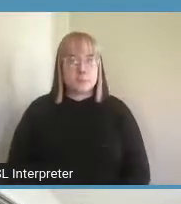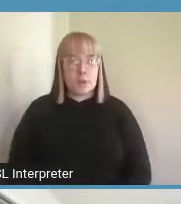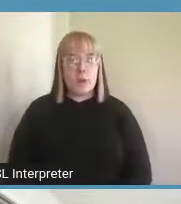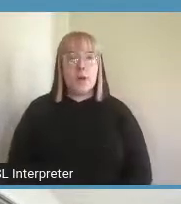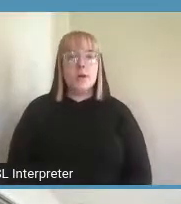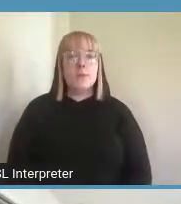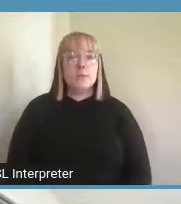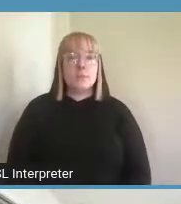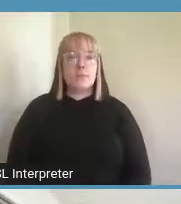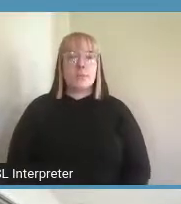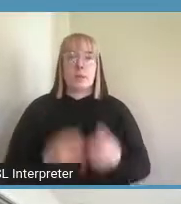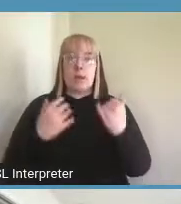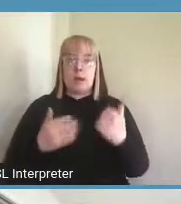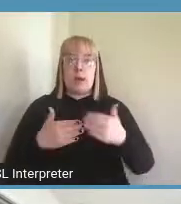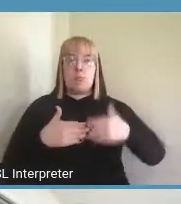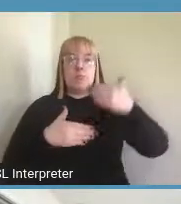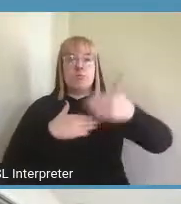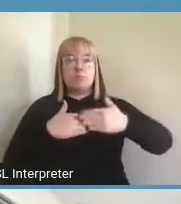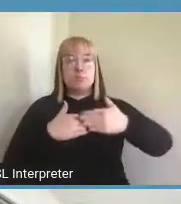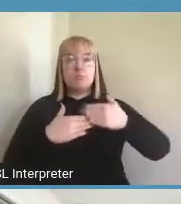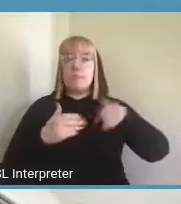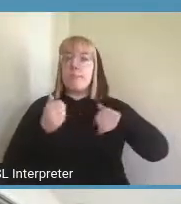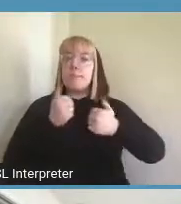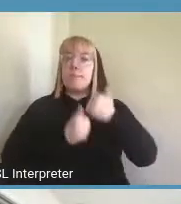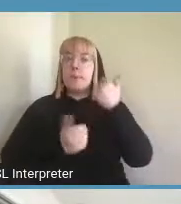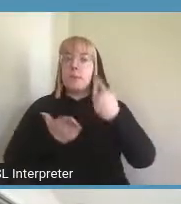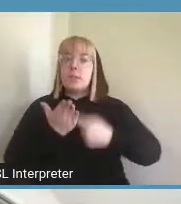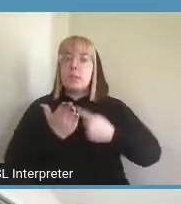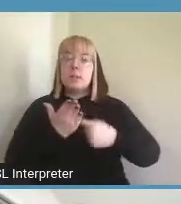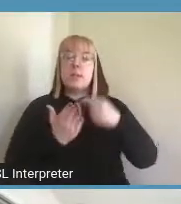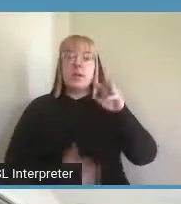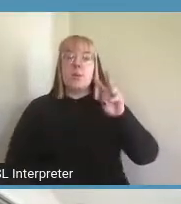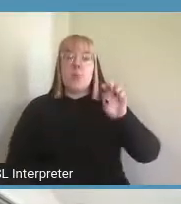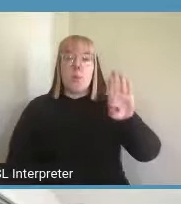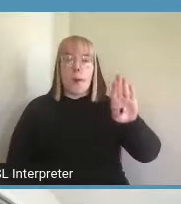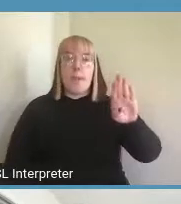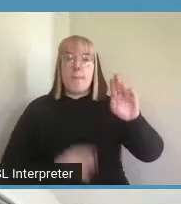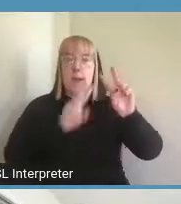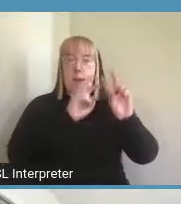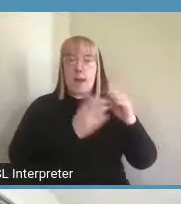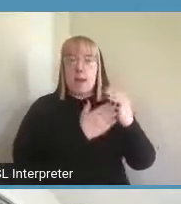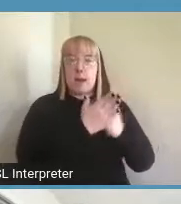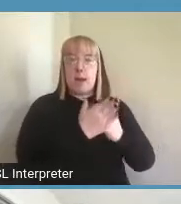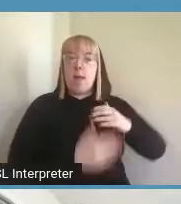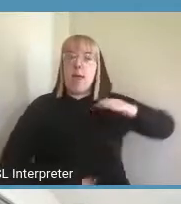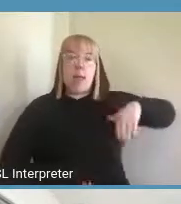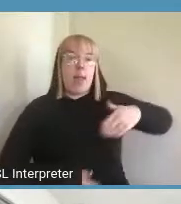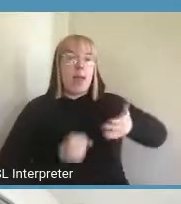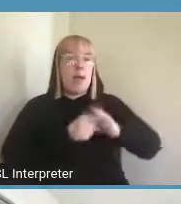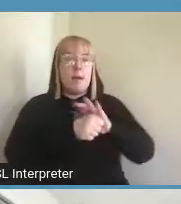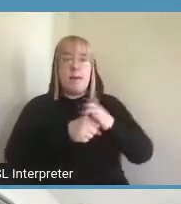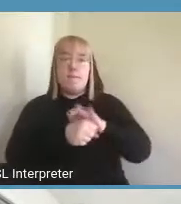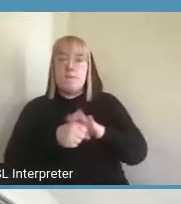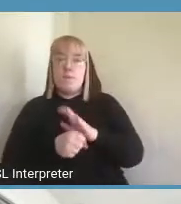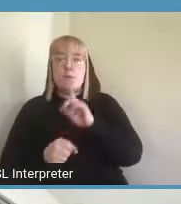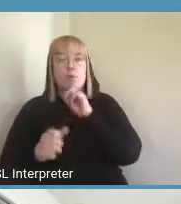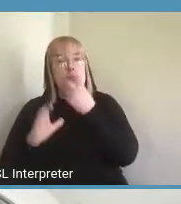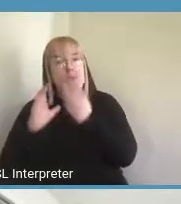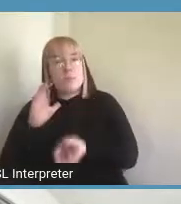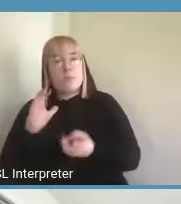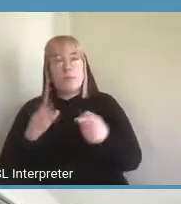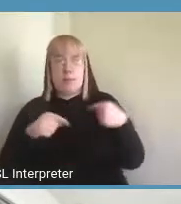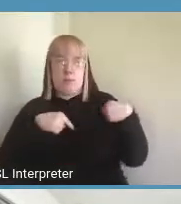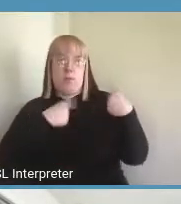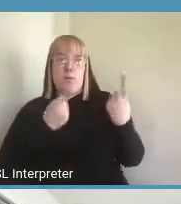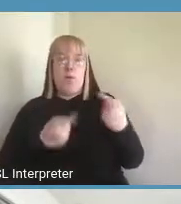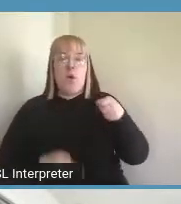So let's transition now. I'm mostly going to talk about web analytics because that hasn't been covered in super great depth so far in